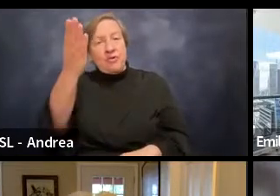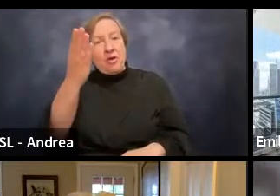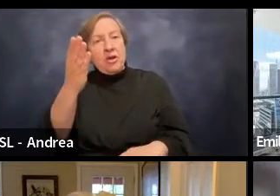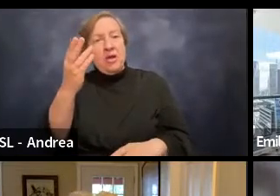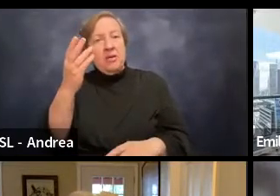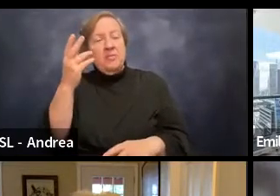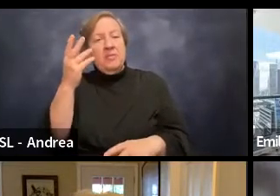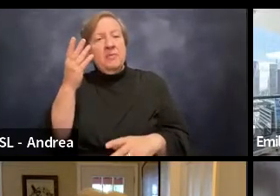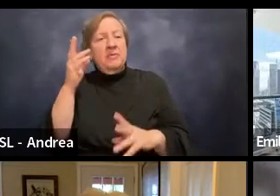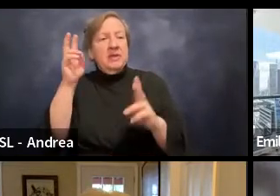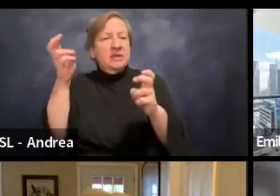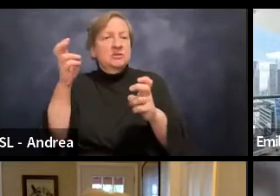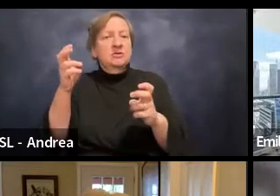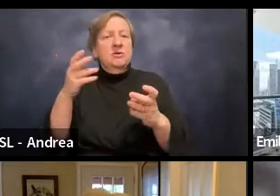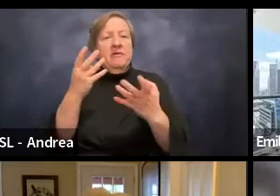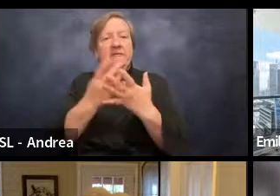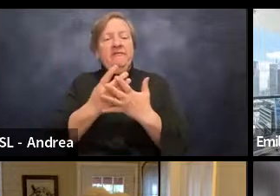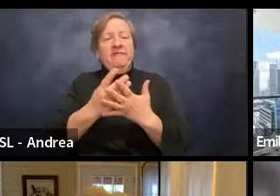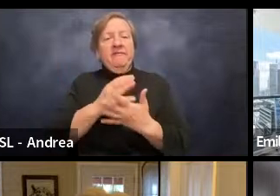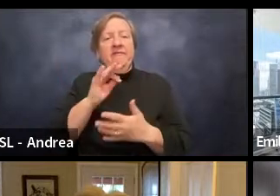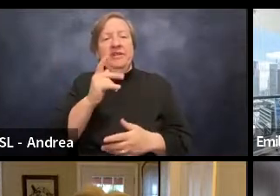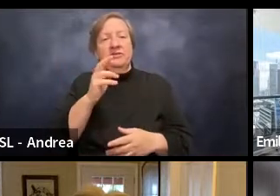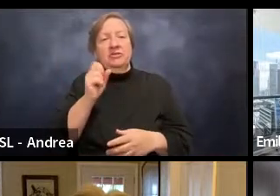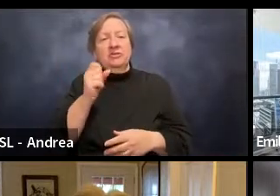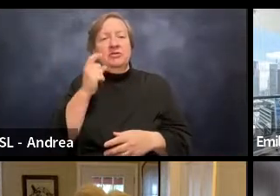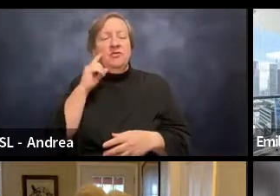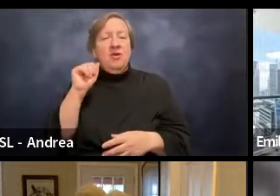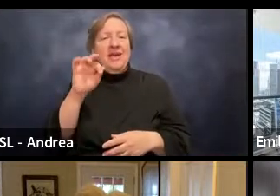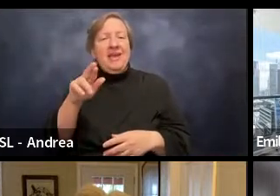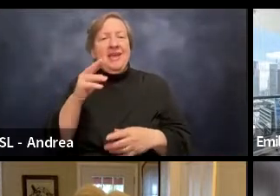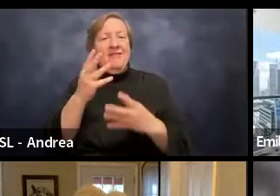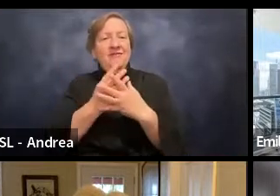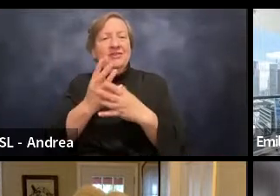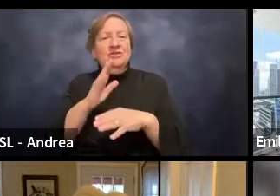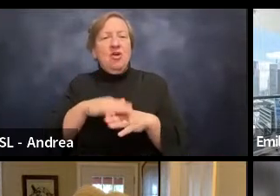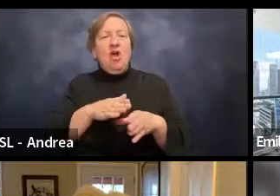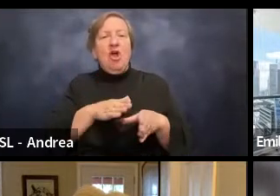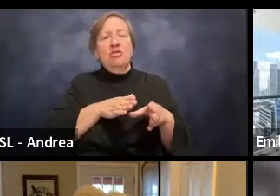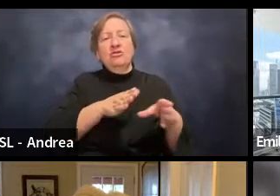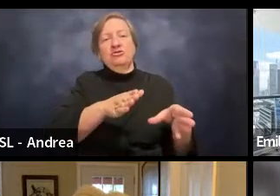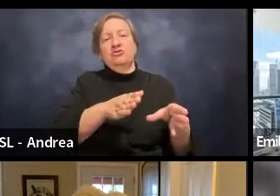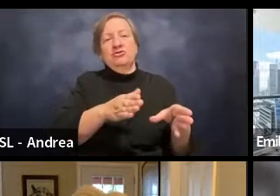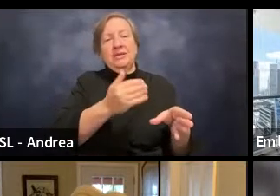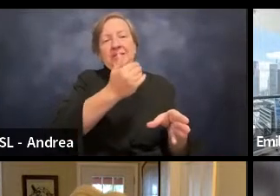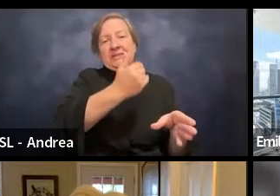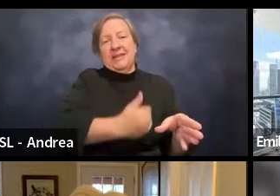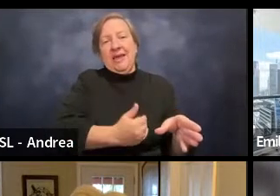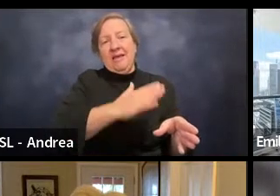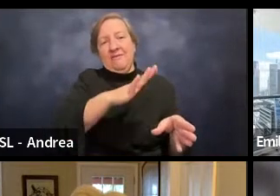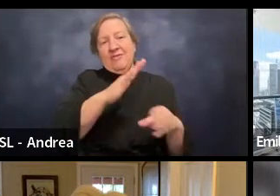the filters for their air filters on the street side of the building